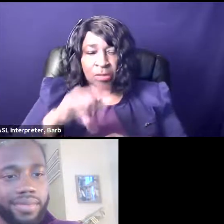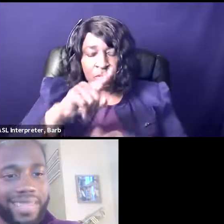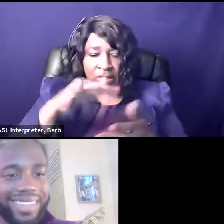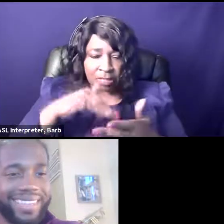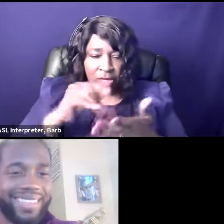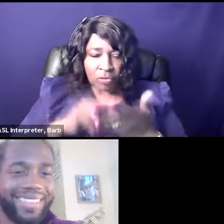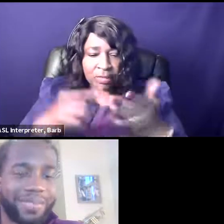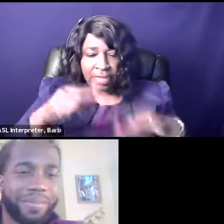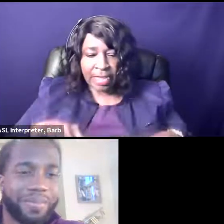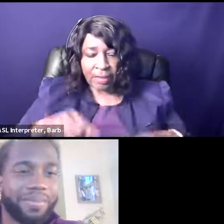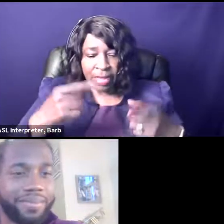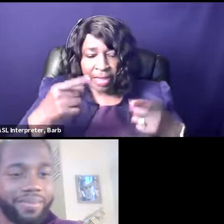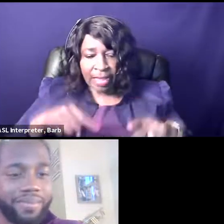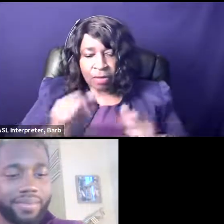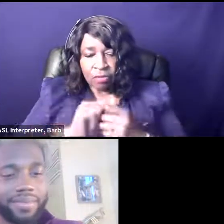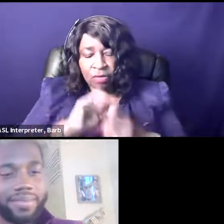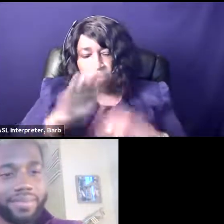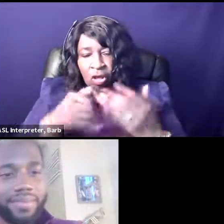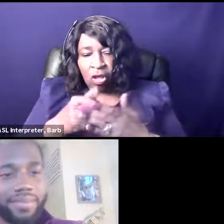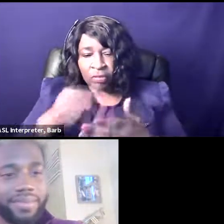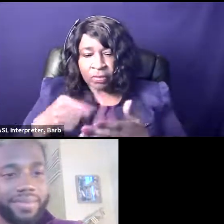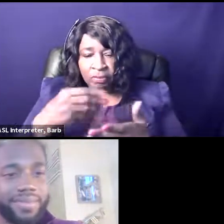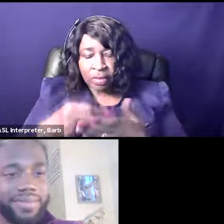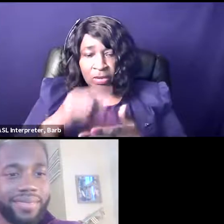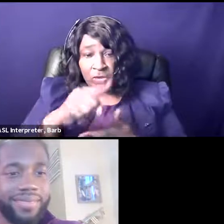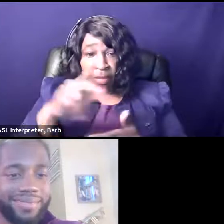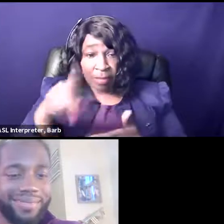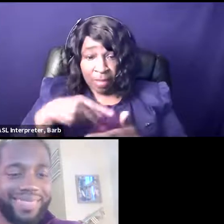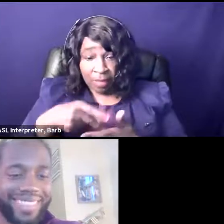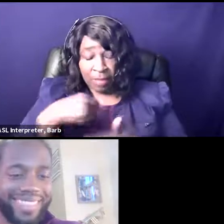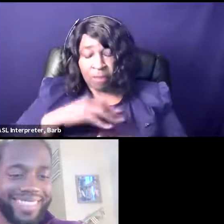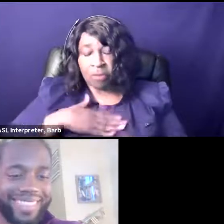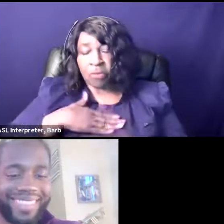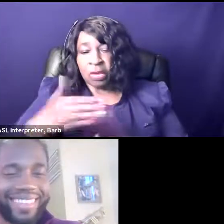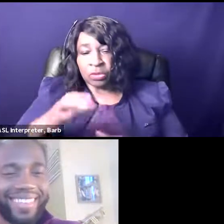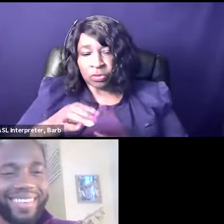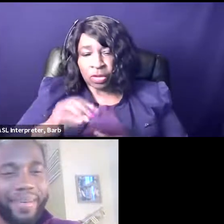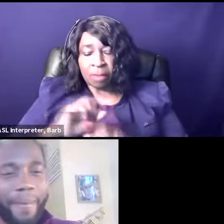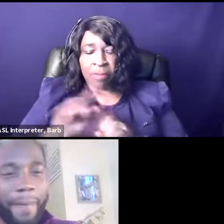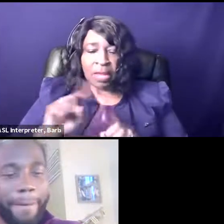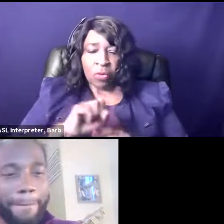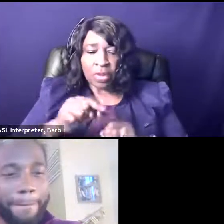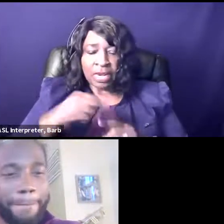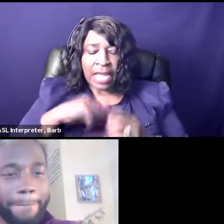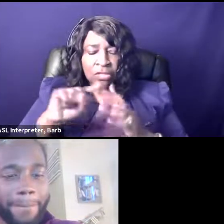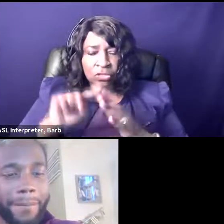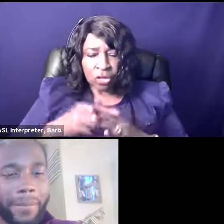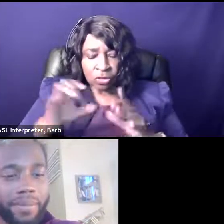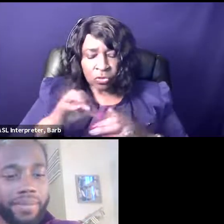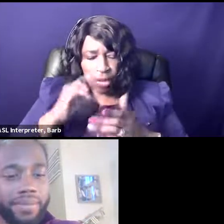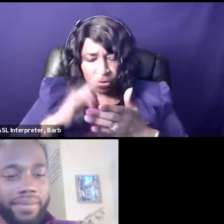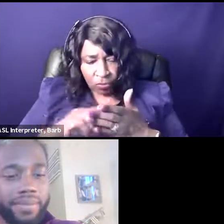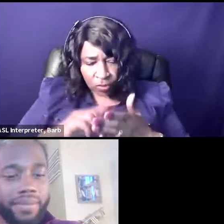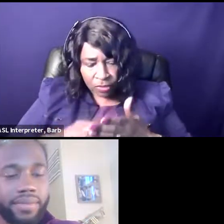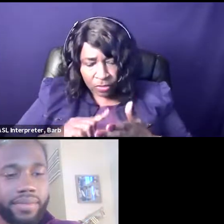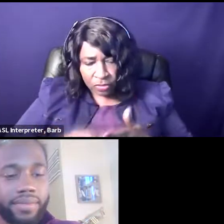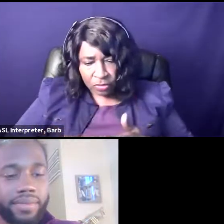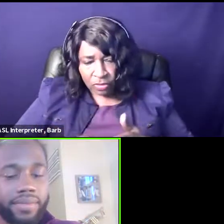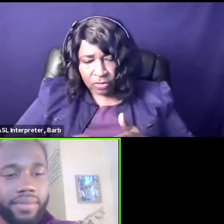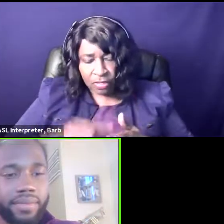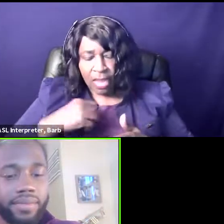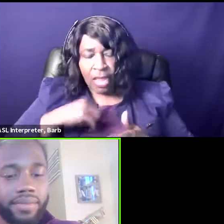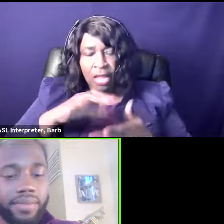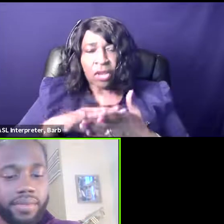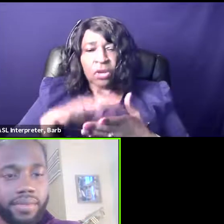that's focused on energy? And I'm like, if you're paying me to do that, I'll do it. But when I started doing the research, like I said, I just learned